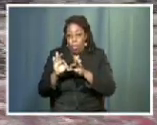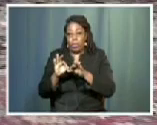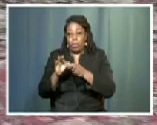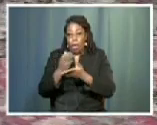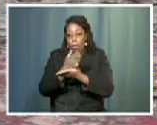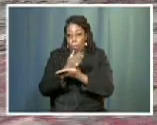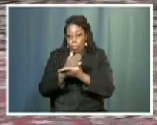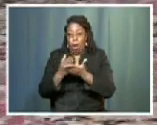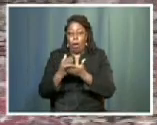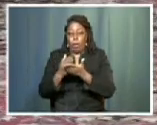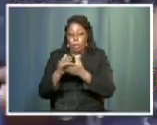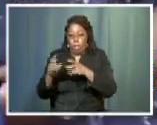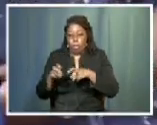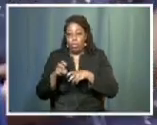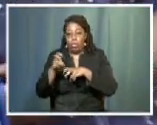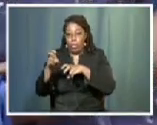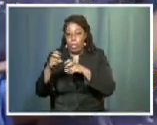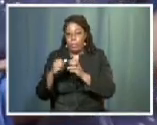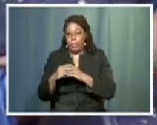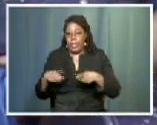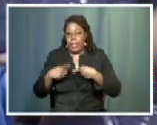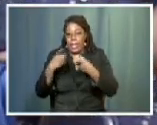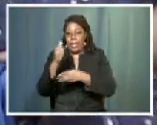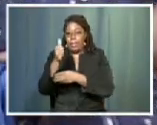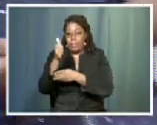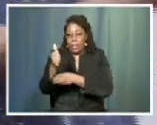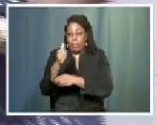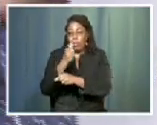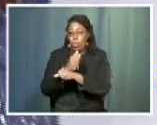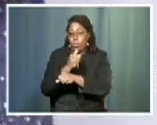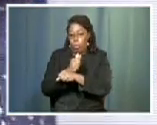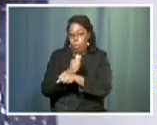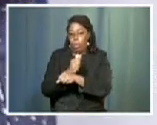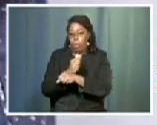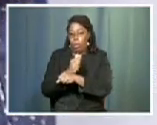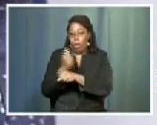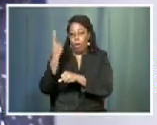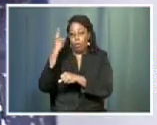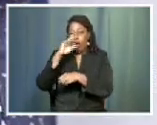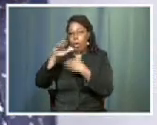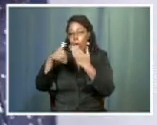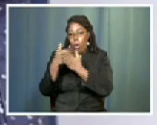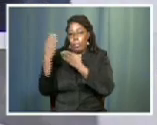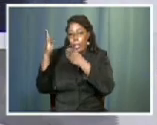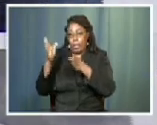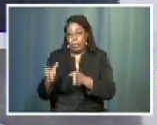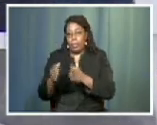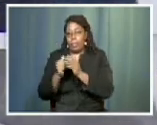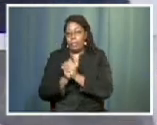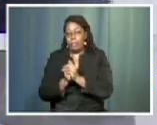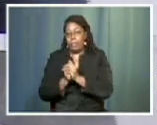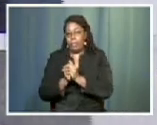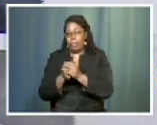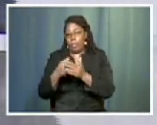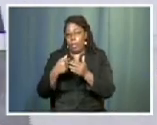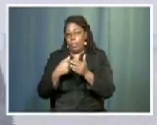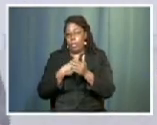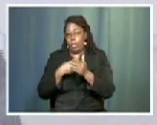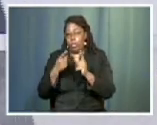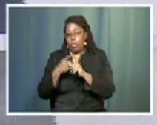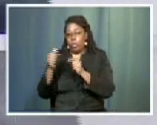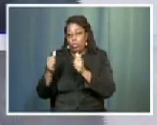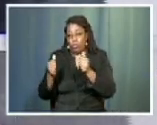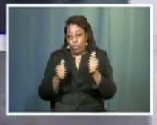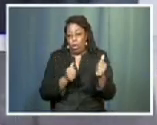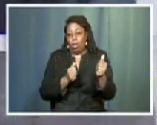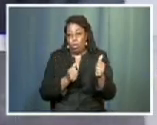also rededicated himself to working tirelessly on behalf of every Bahamian. It is my intention to follow in